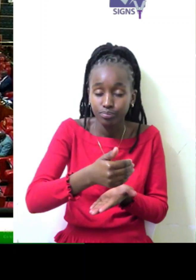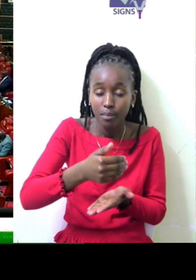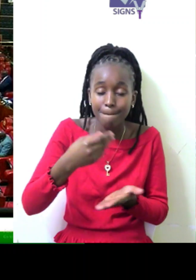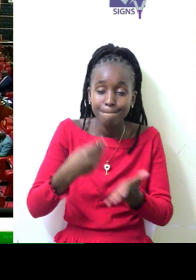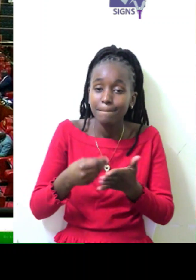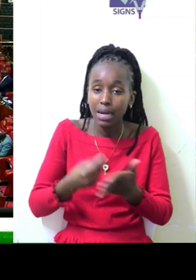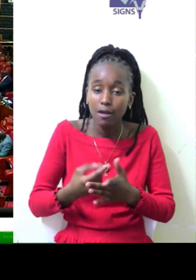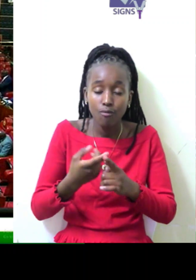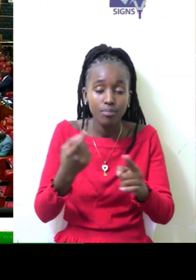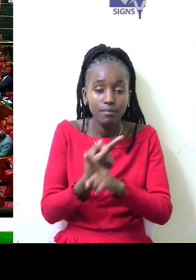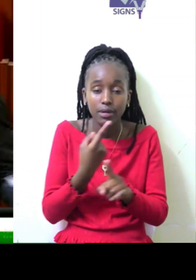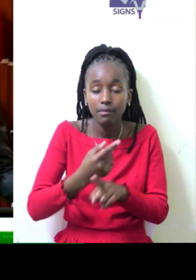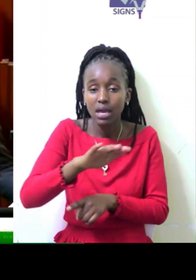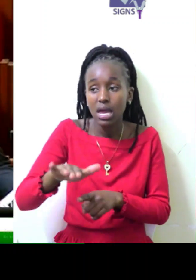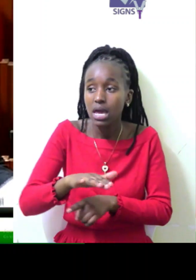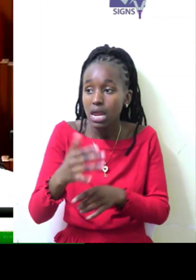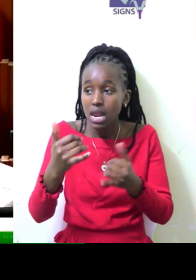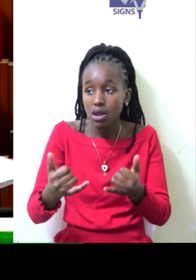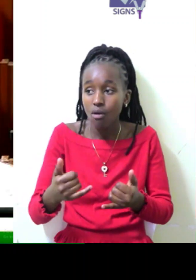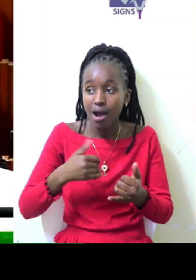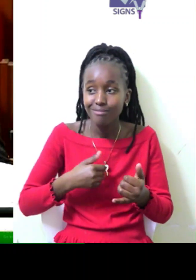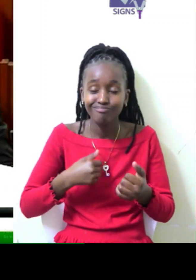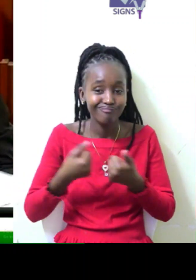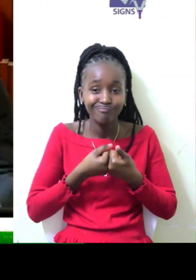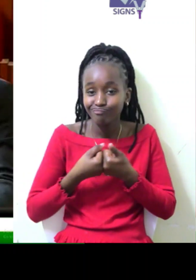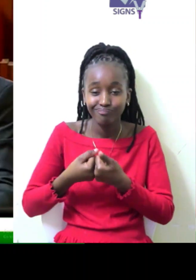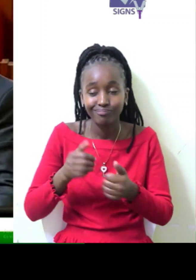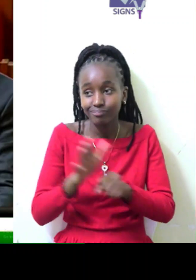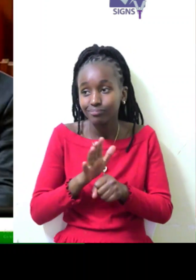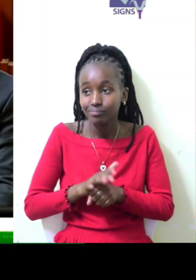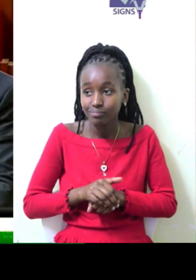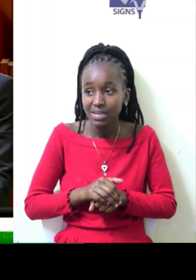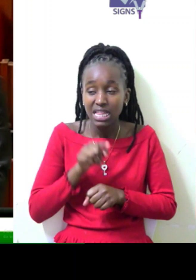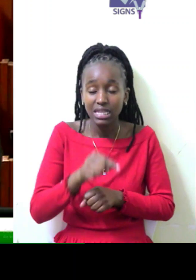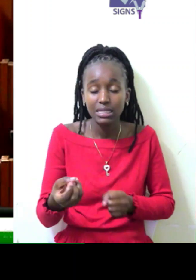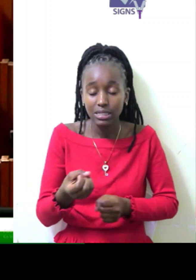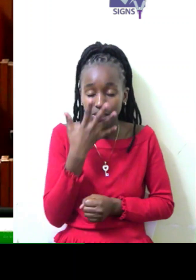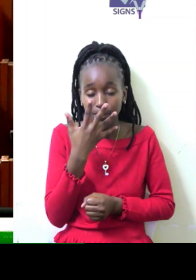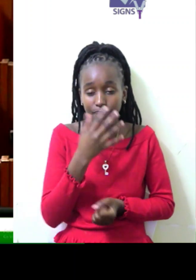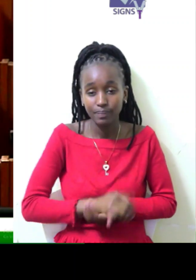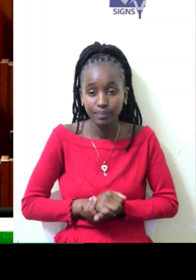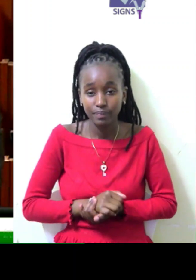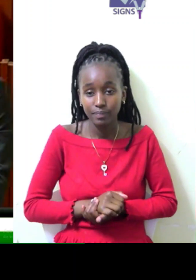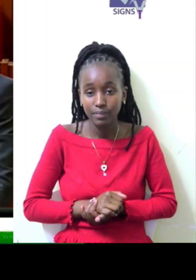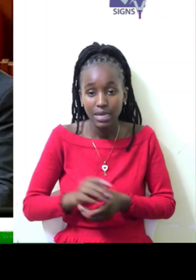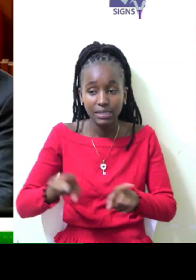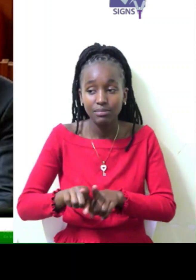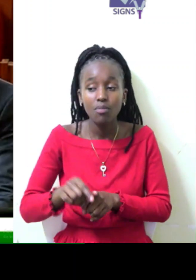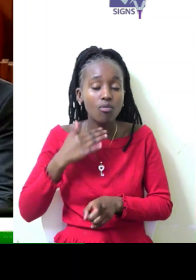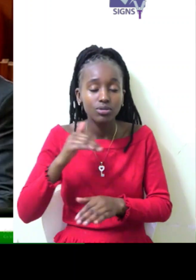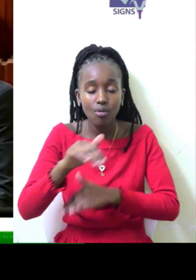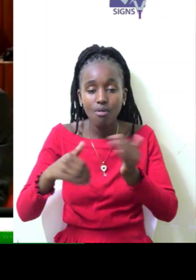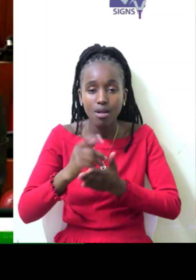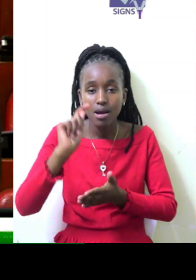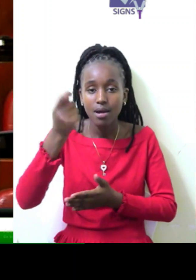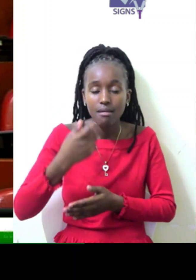We passed the surplus here. It is a shame. It is a complete shame, Honorable Speaker. And it is important for Kenyans to know that the